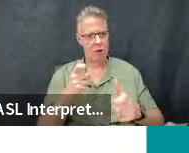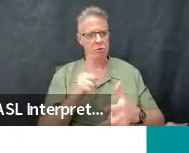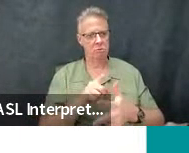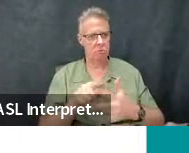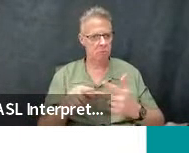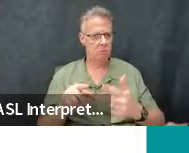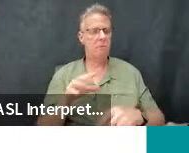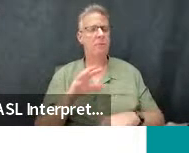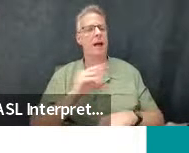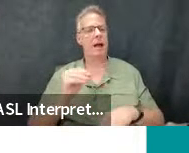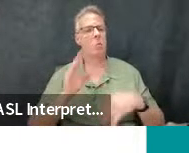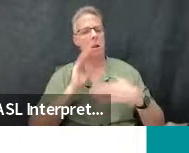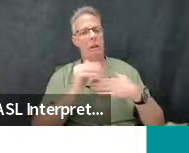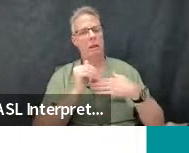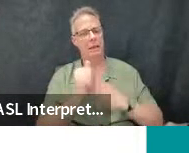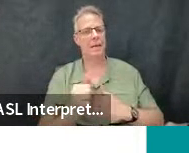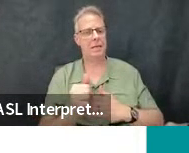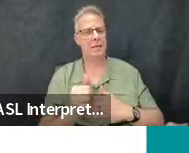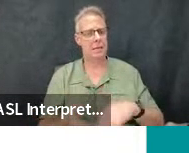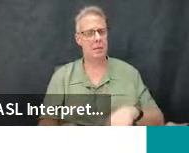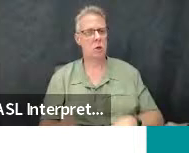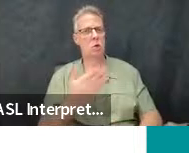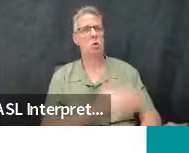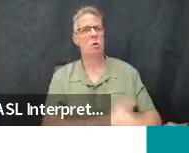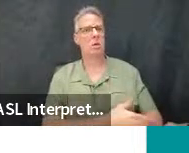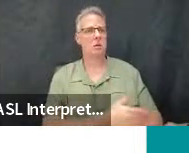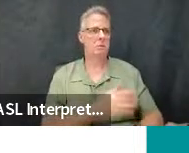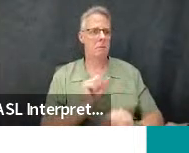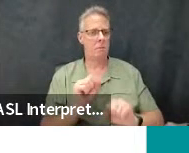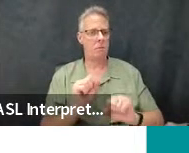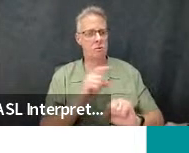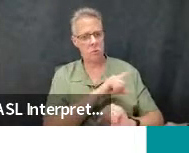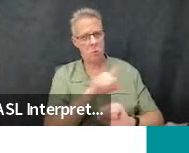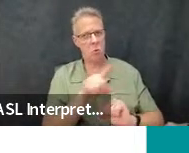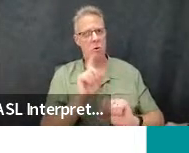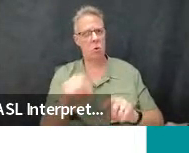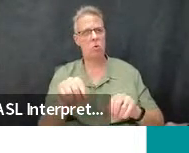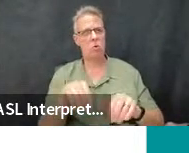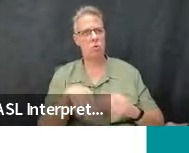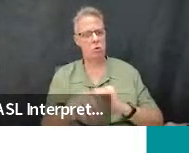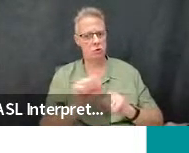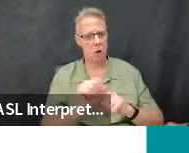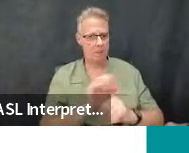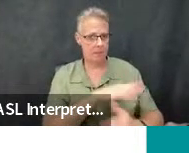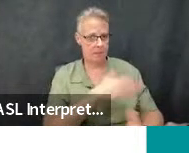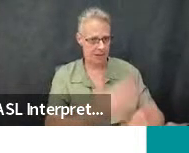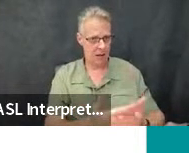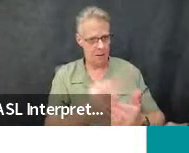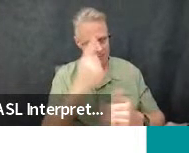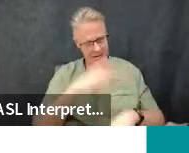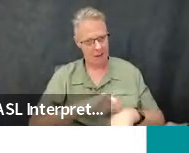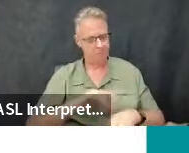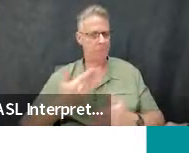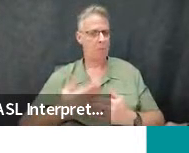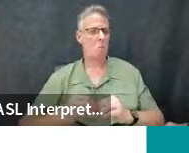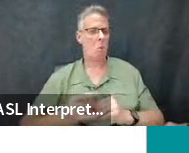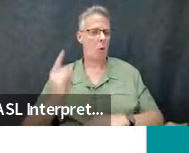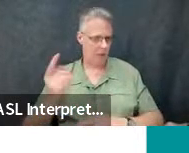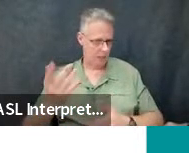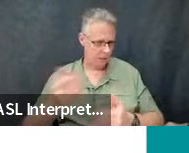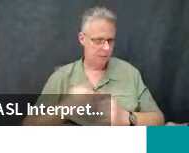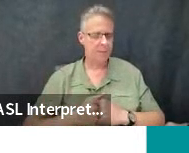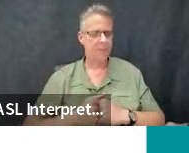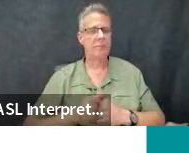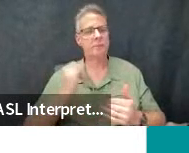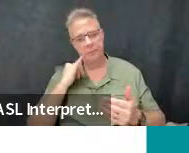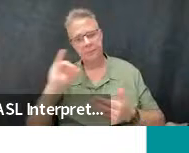That also leads to increased access to jobs due to those faster travel times. We understand, similar